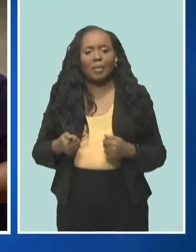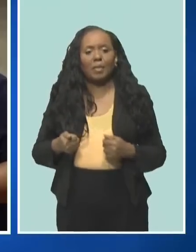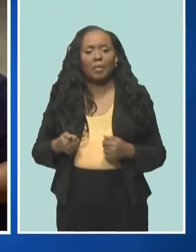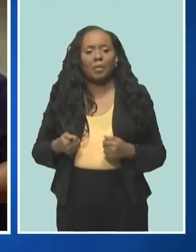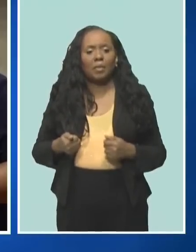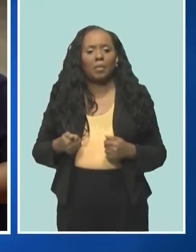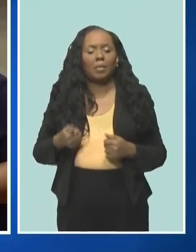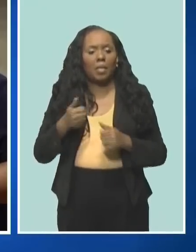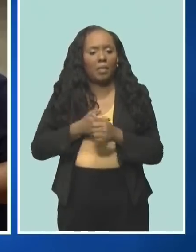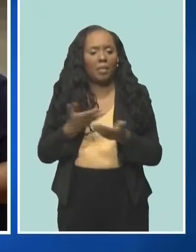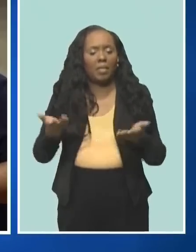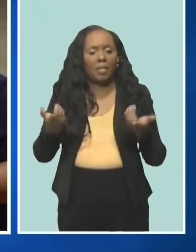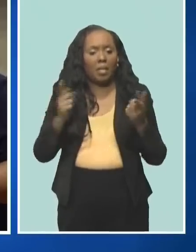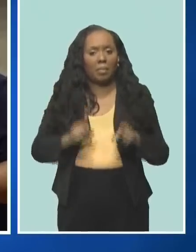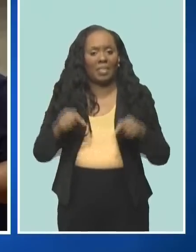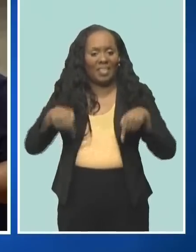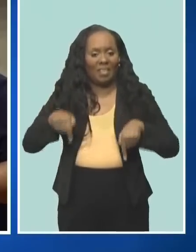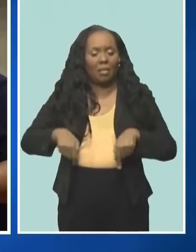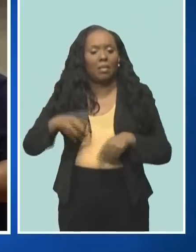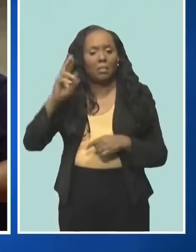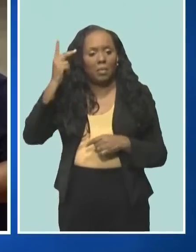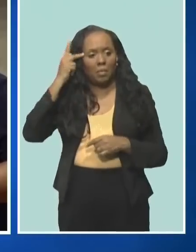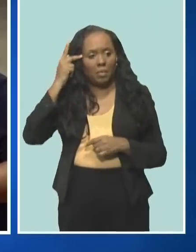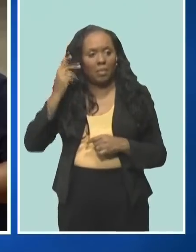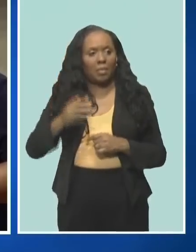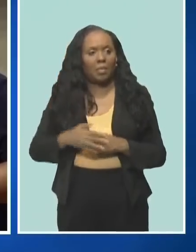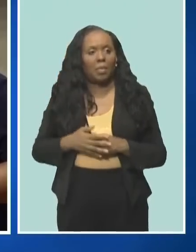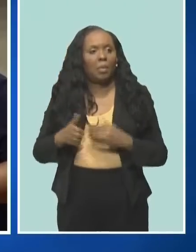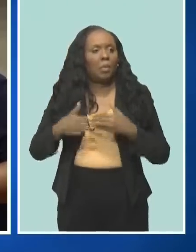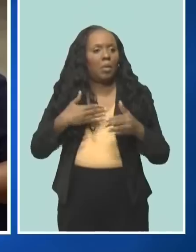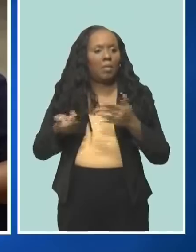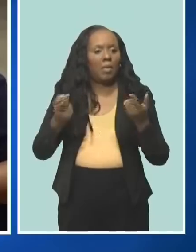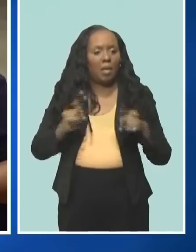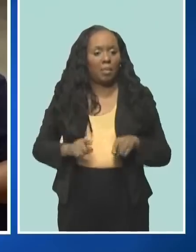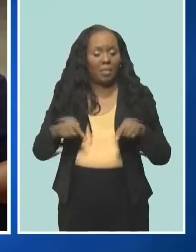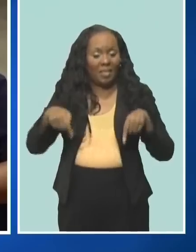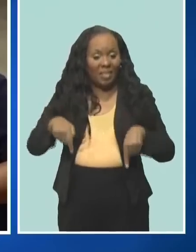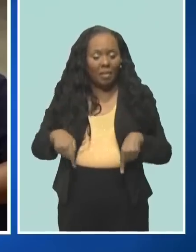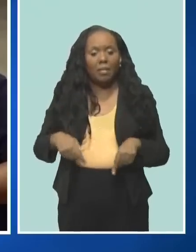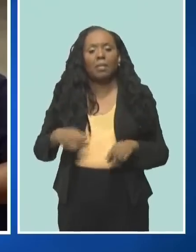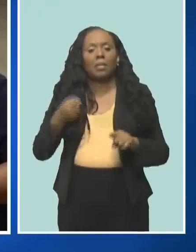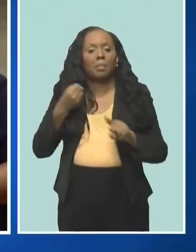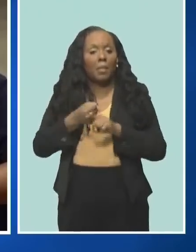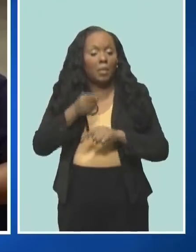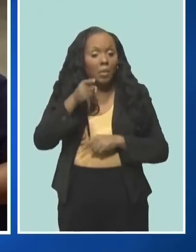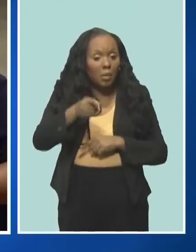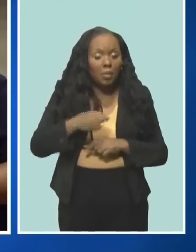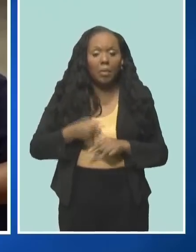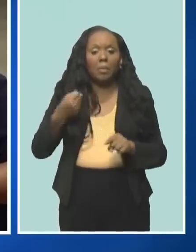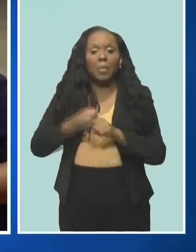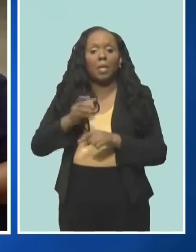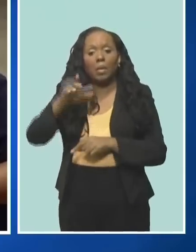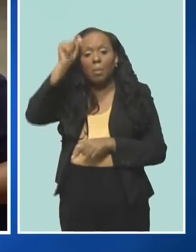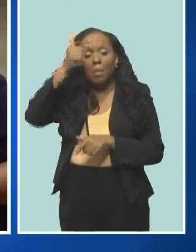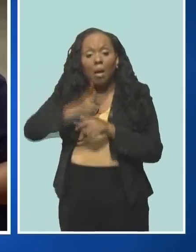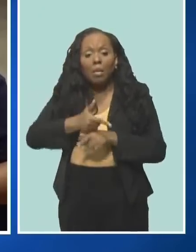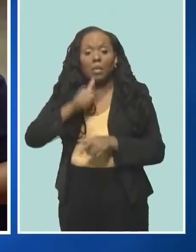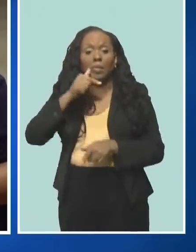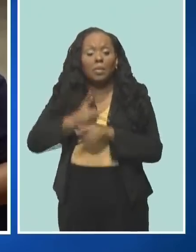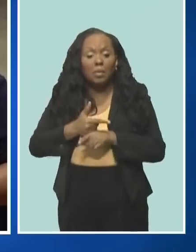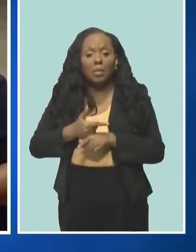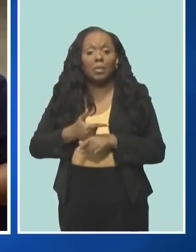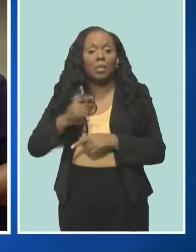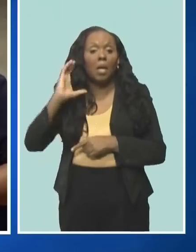in Parliament. Because what happens in Parliament affects you, your siblings, your cousins, your